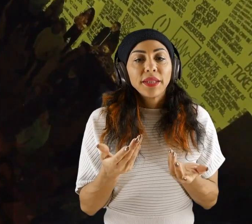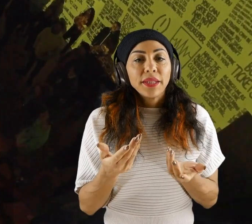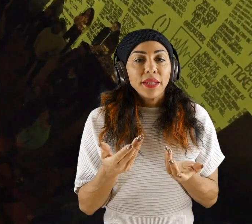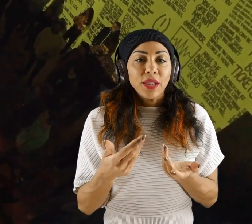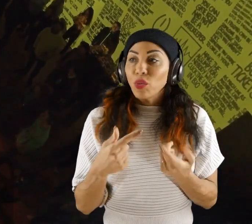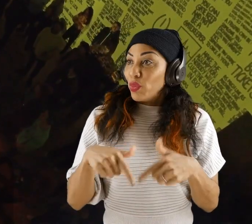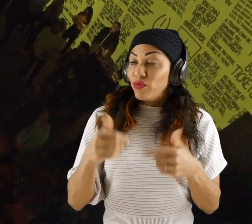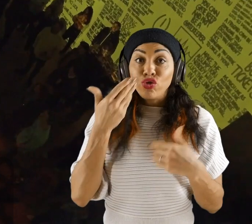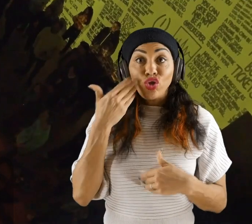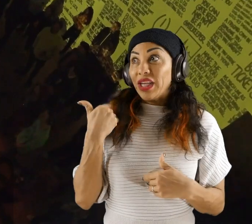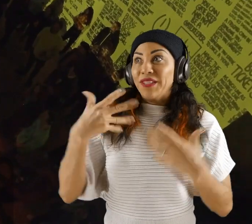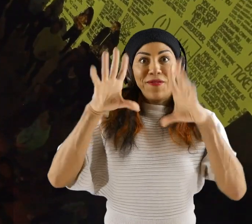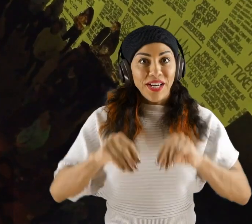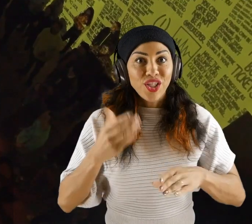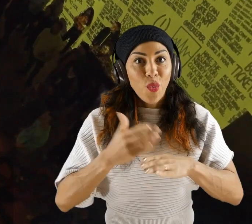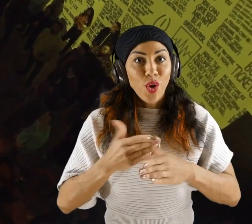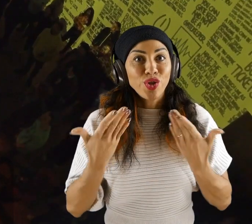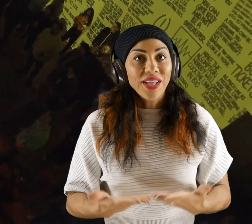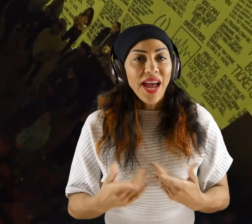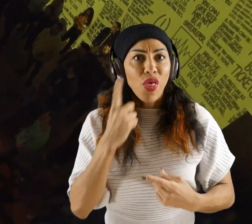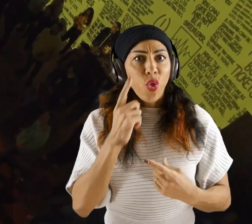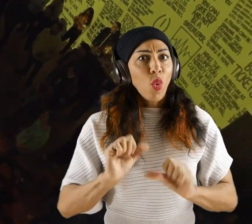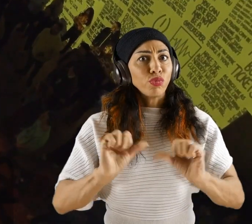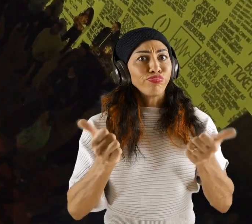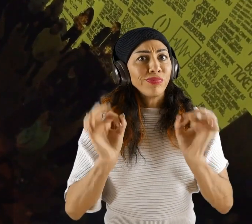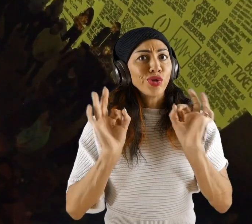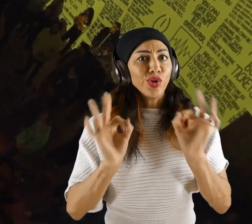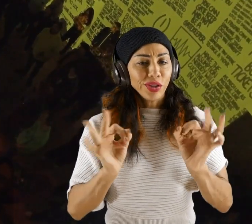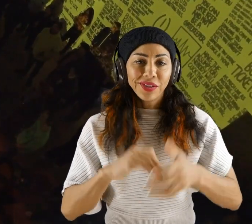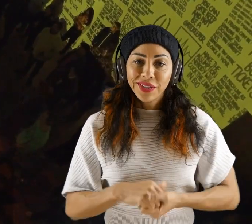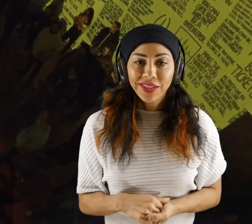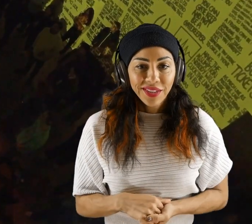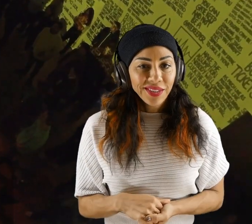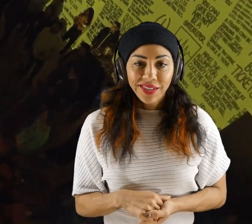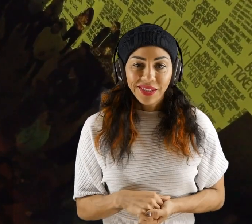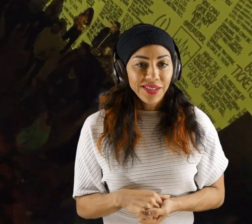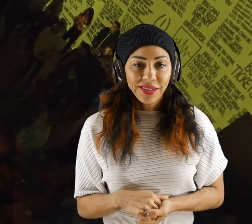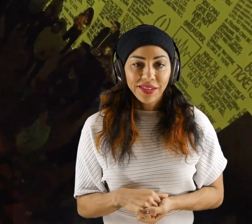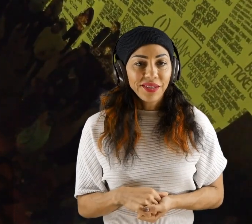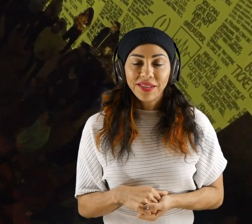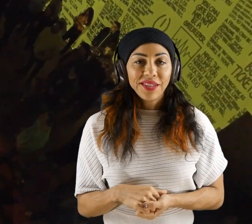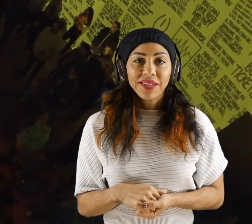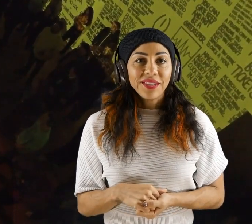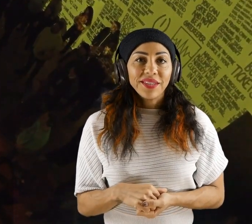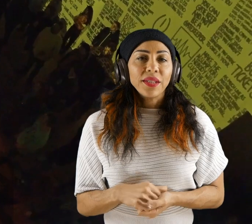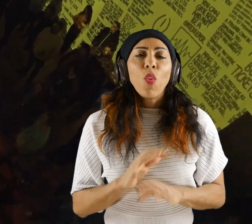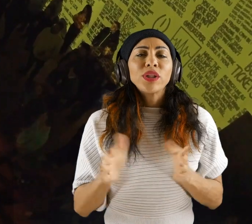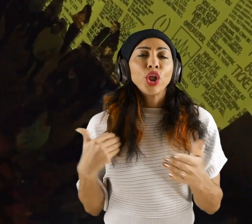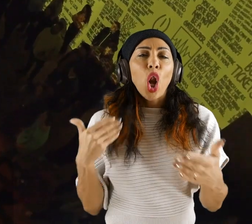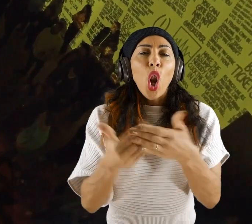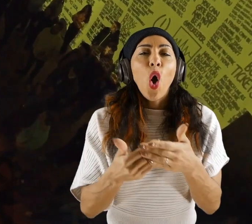thought like was good. Like, just not, having like some super long plan. Made it 30 days, about 100 hours.